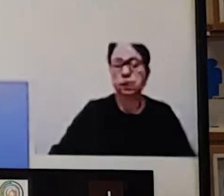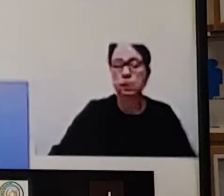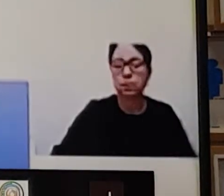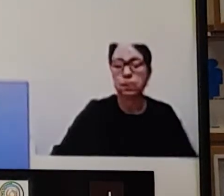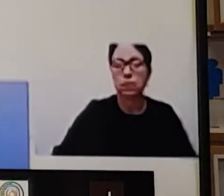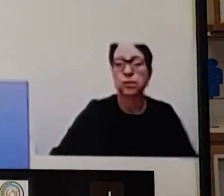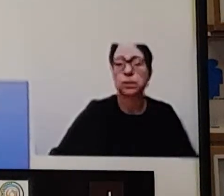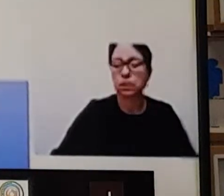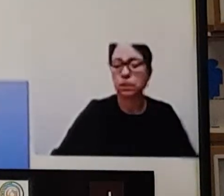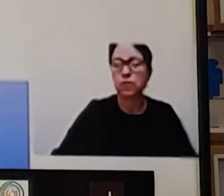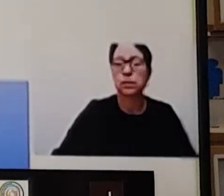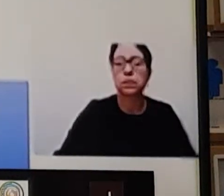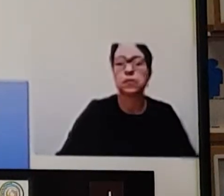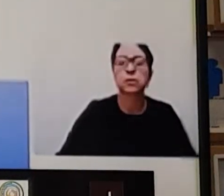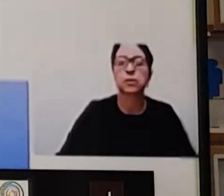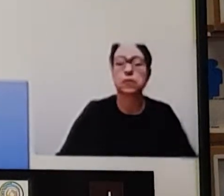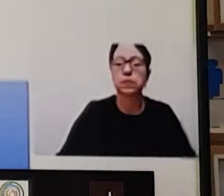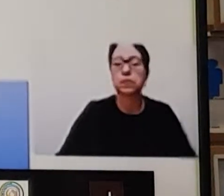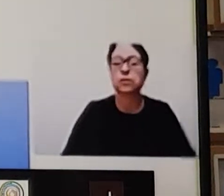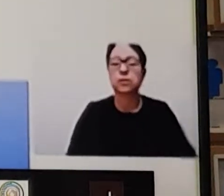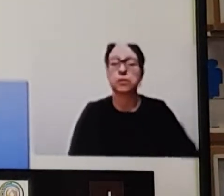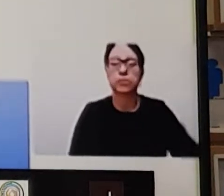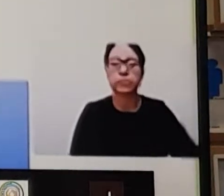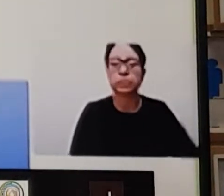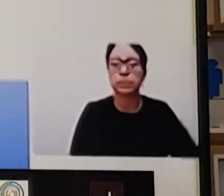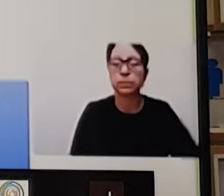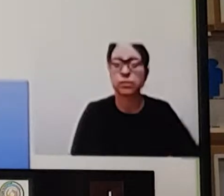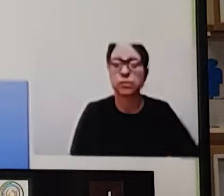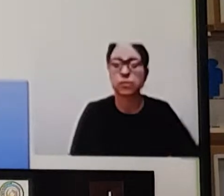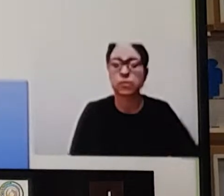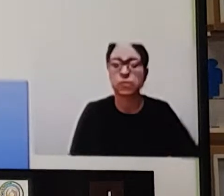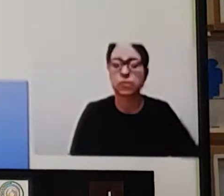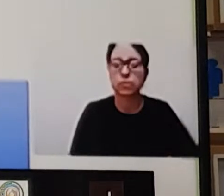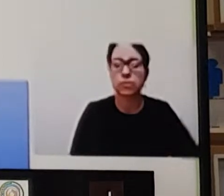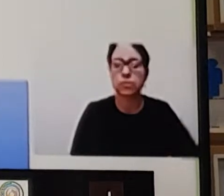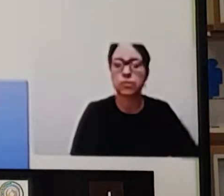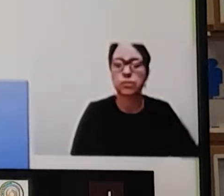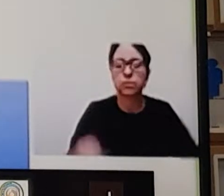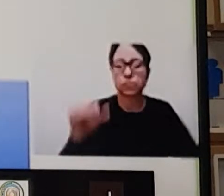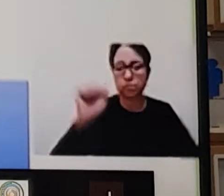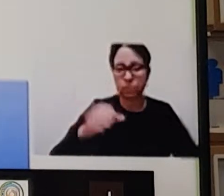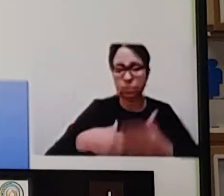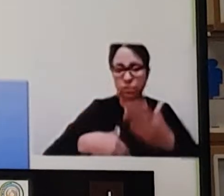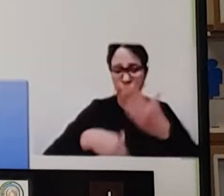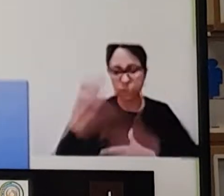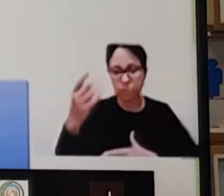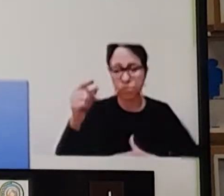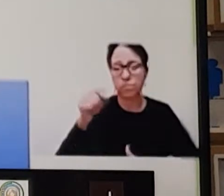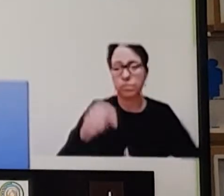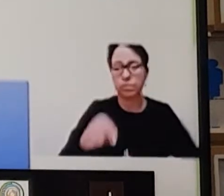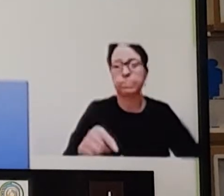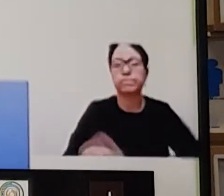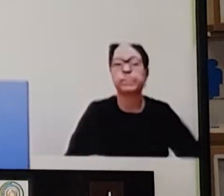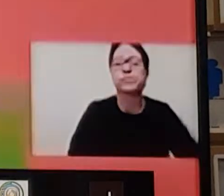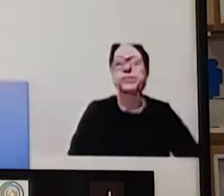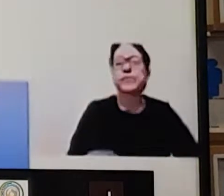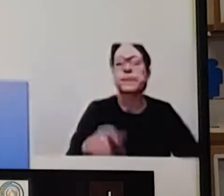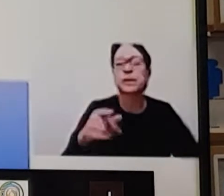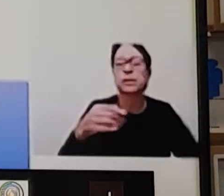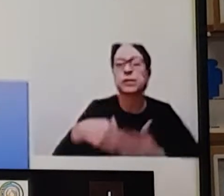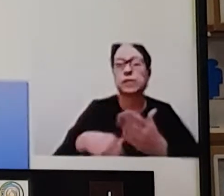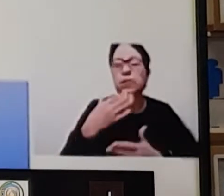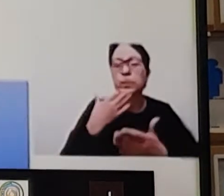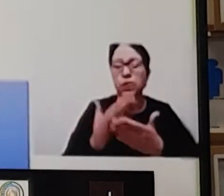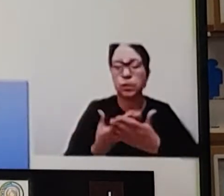You can start. You can start to talk and we will put it. Good morning or good afternoon or good evening, depending on your time.